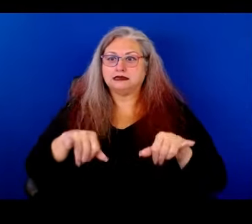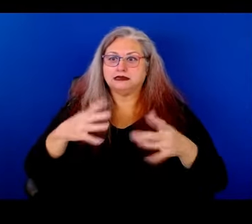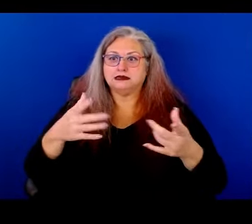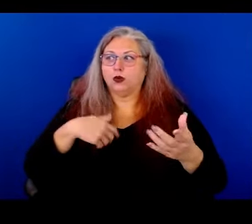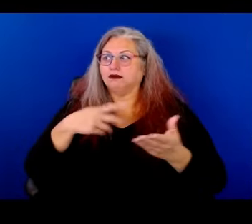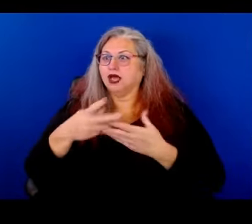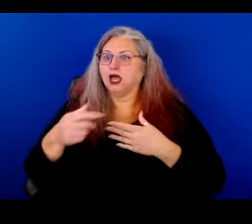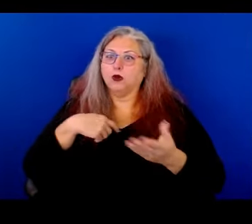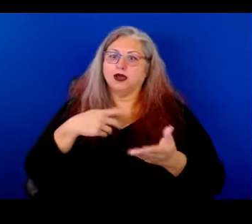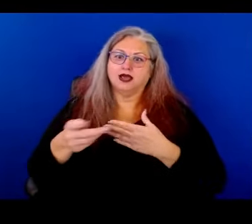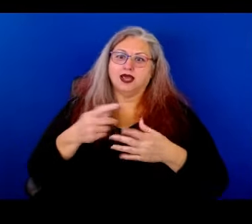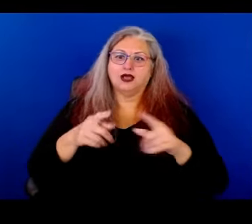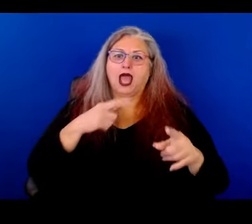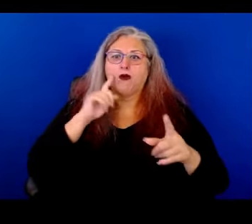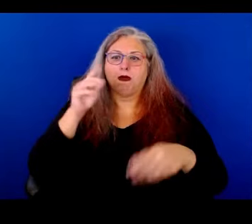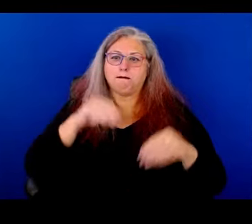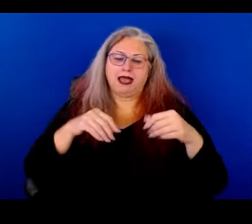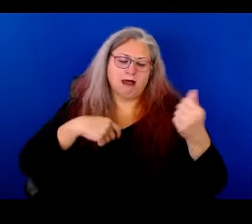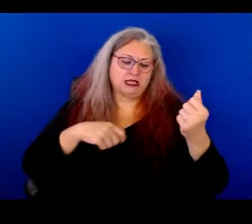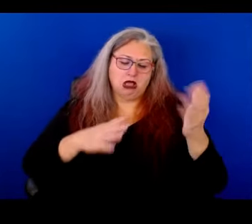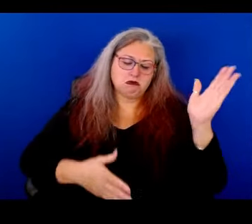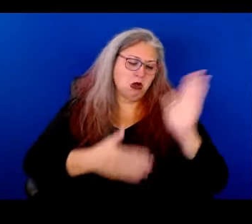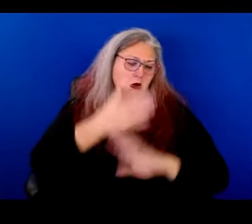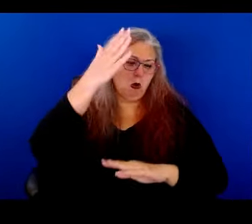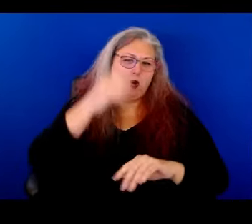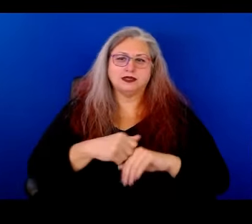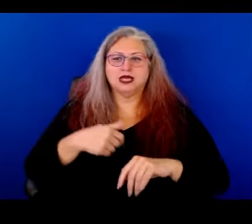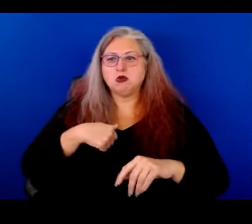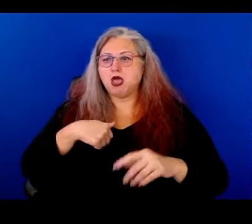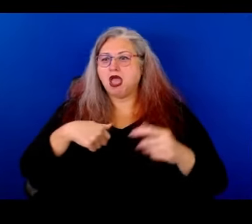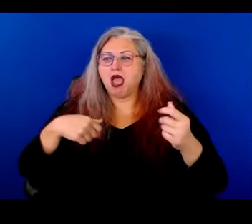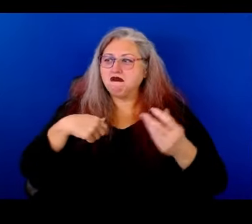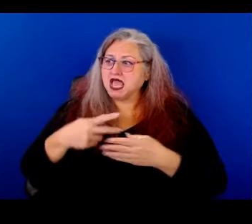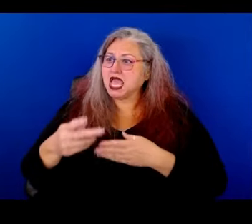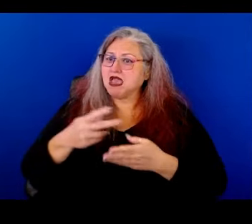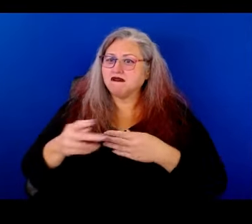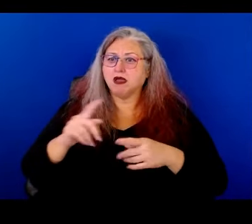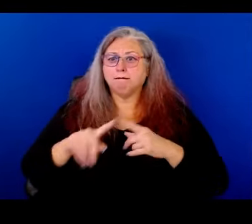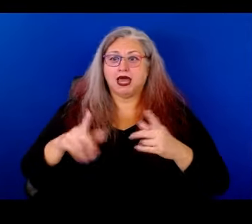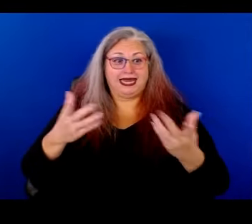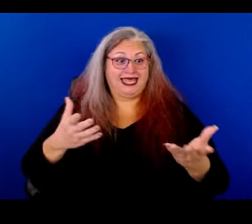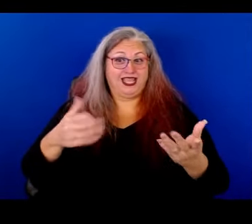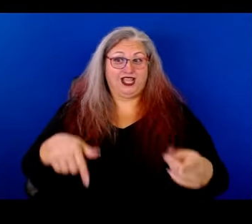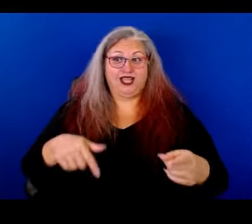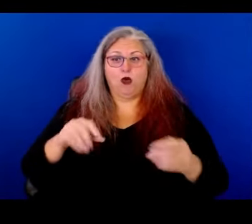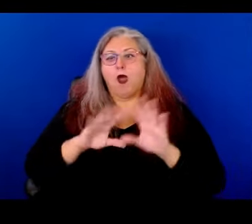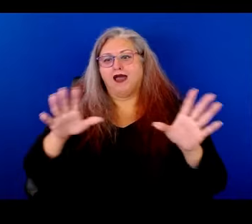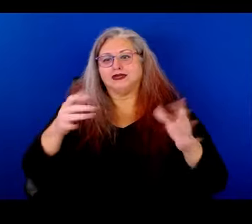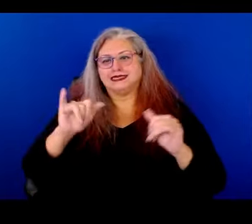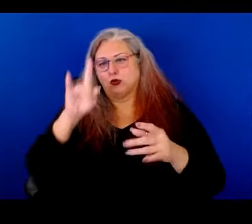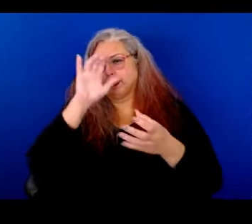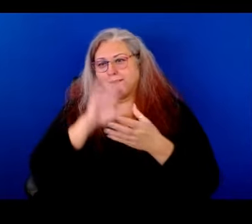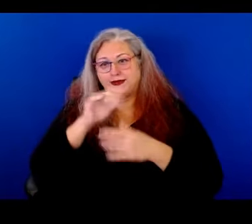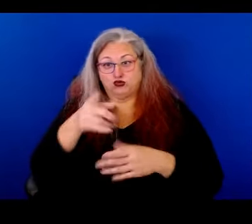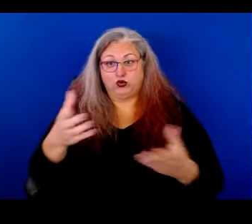We've been saying this. I'm what like, a failure. I'm going to pack up my guitar and go. And we've been saying what a failure. And yet here we are, right? Well, obviously, we still believe